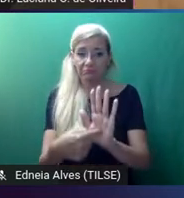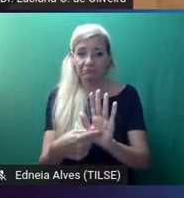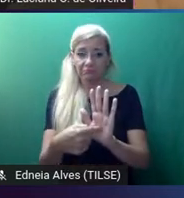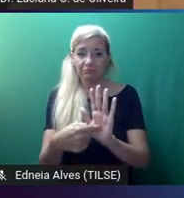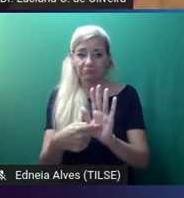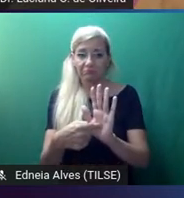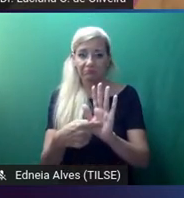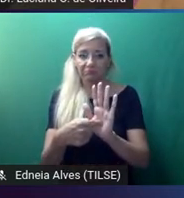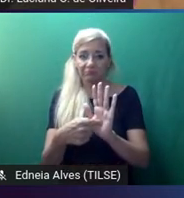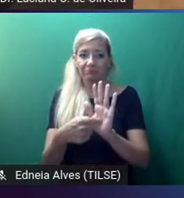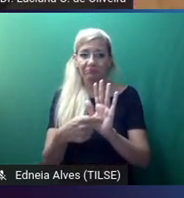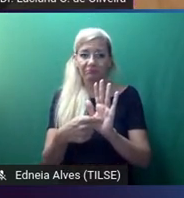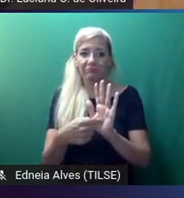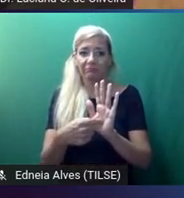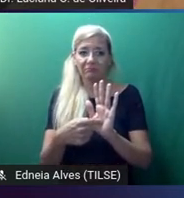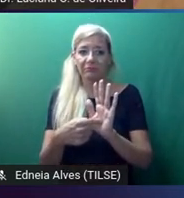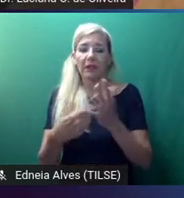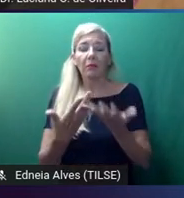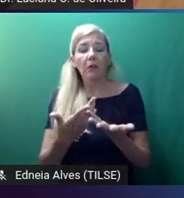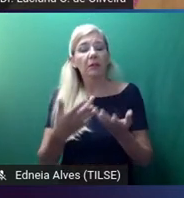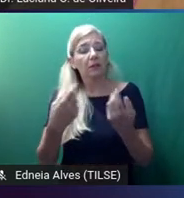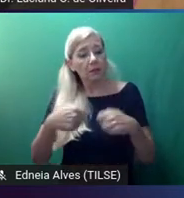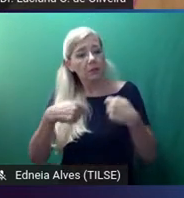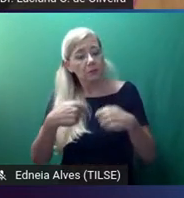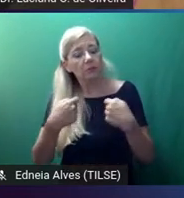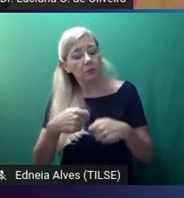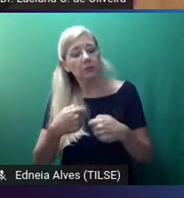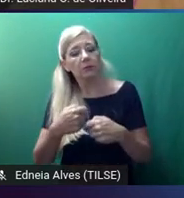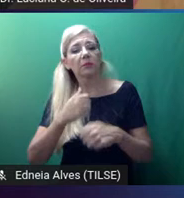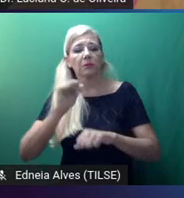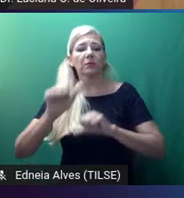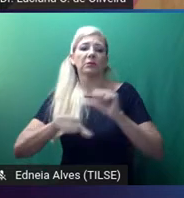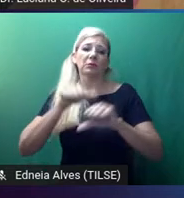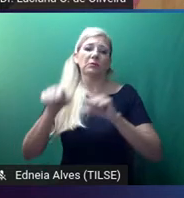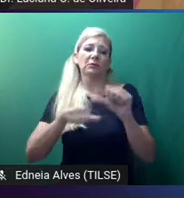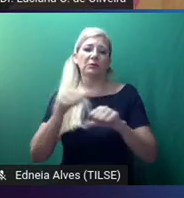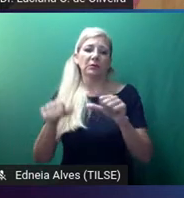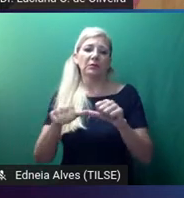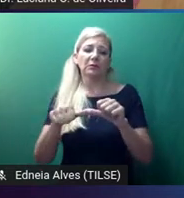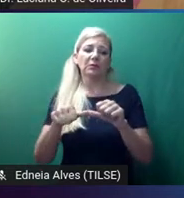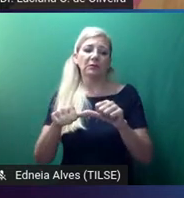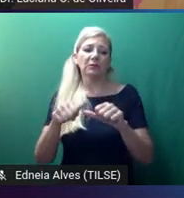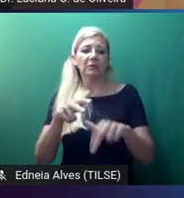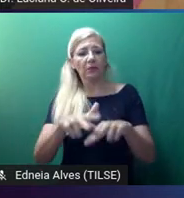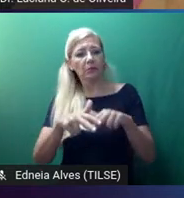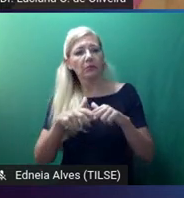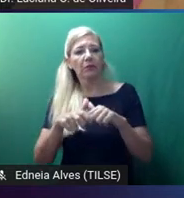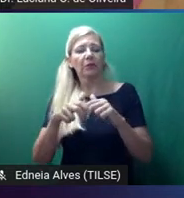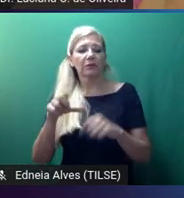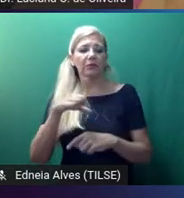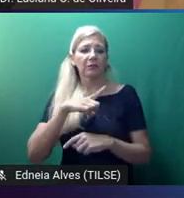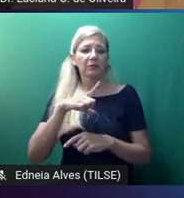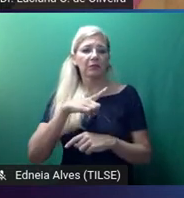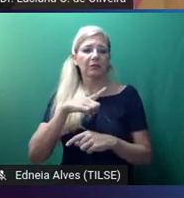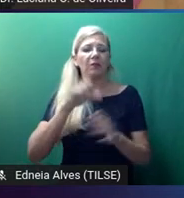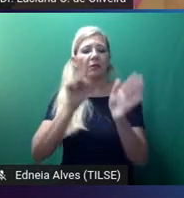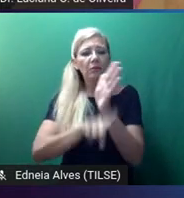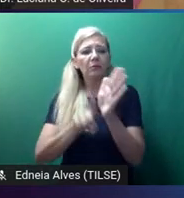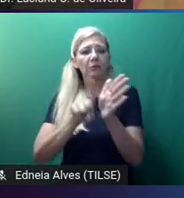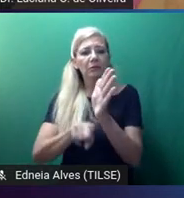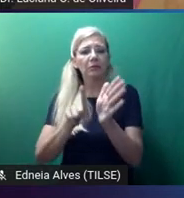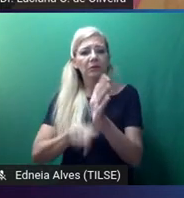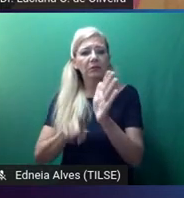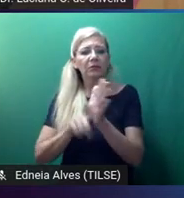I bet things are going to change, right? I think it's really up to us to be questioning and